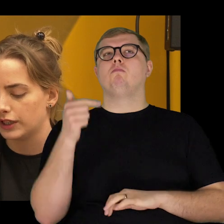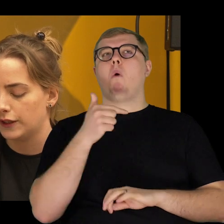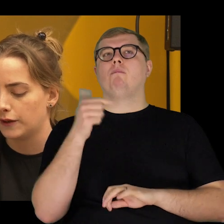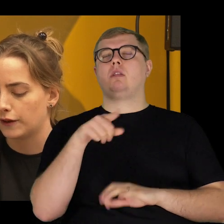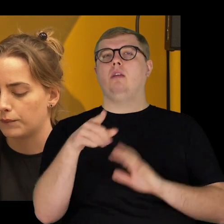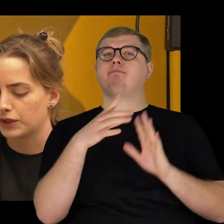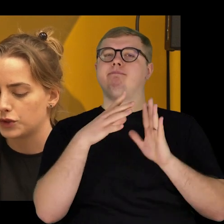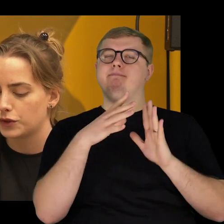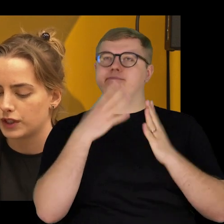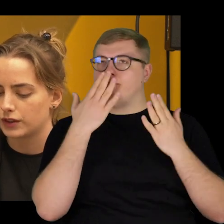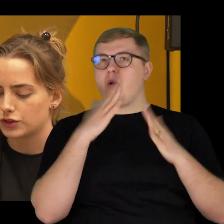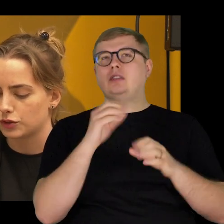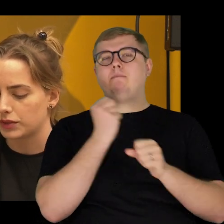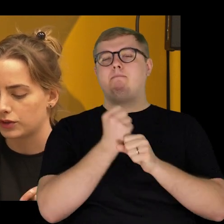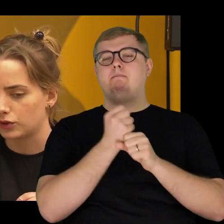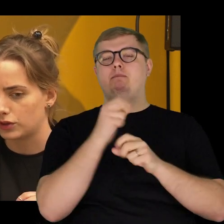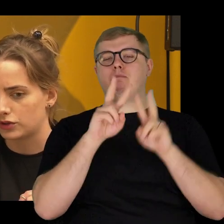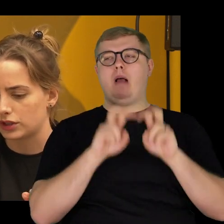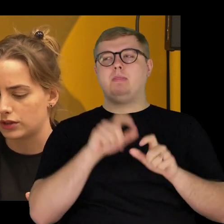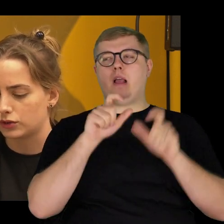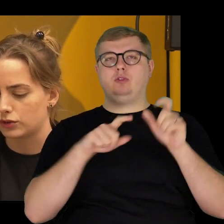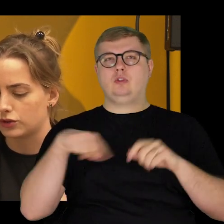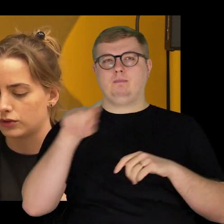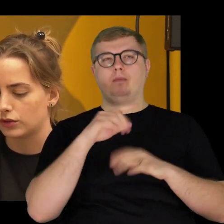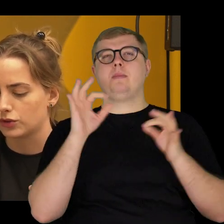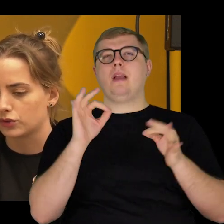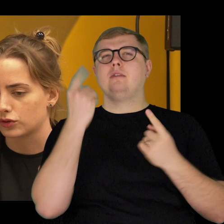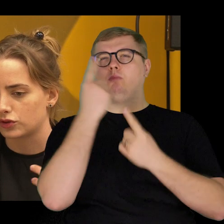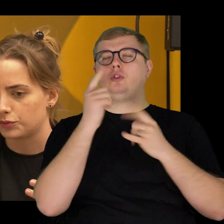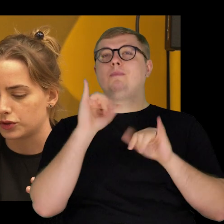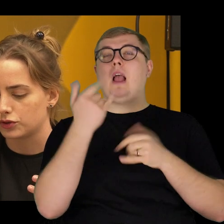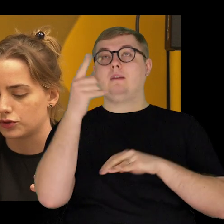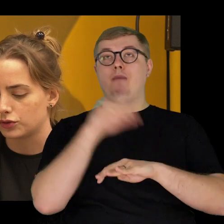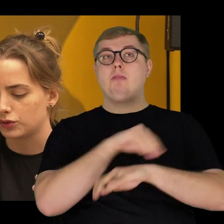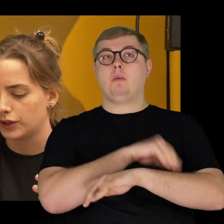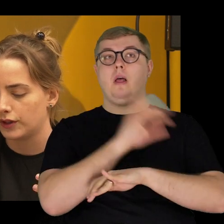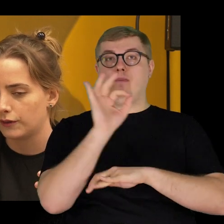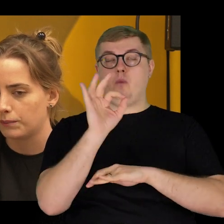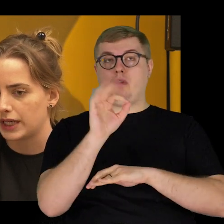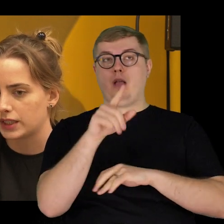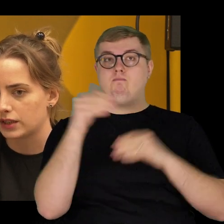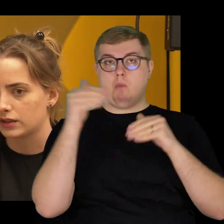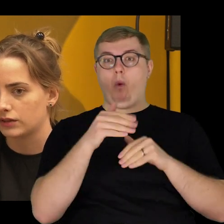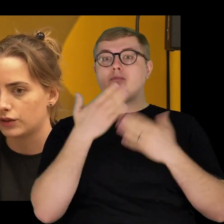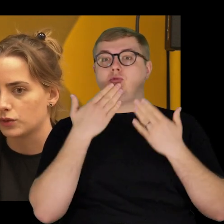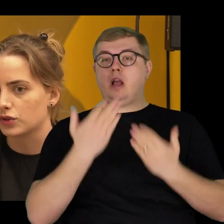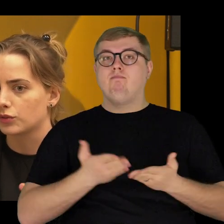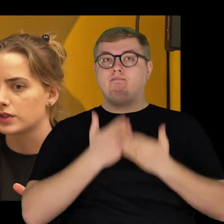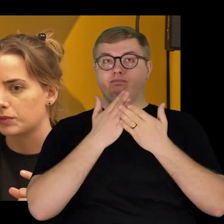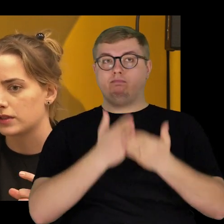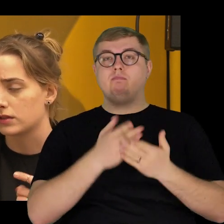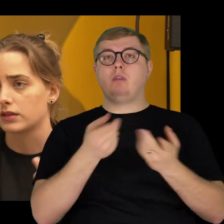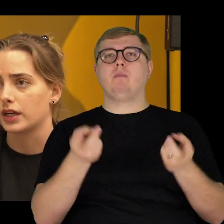researchers. But do you think that your methodology could also contribute to making those